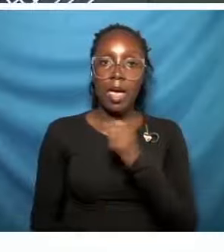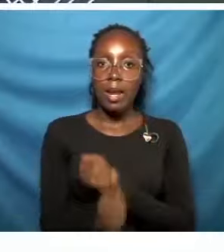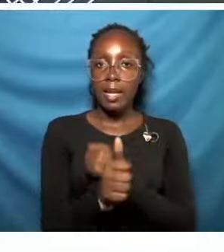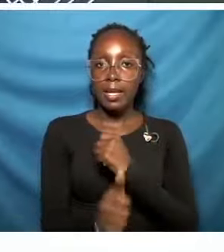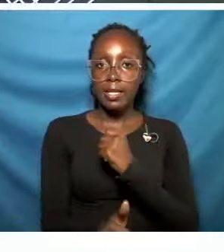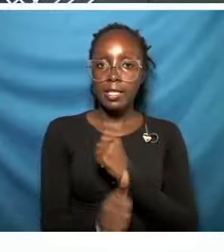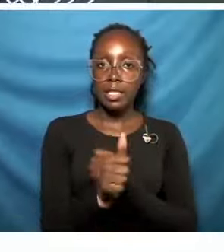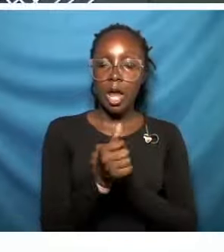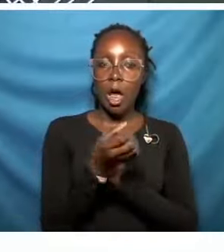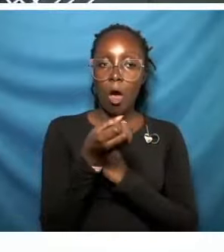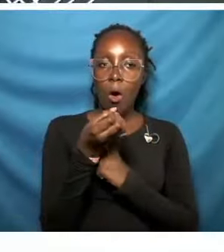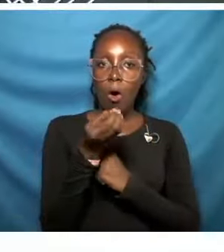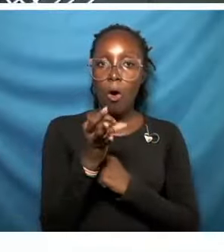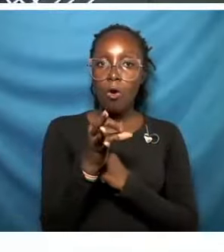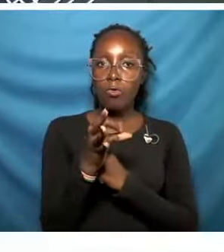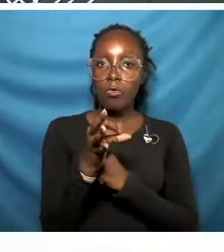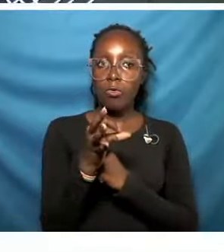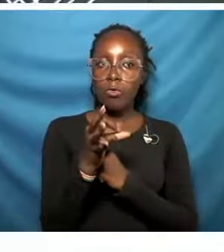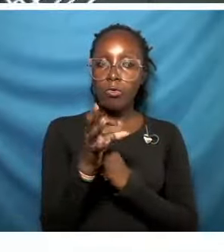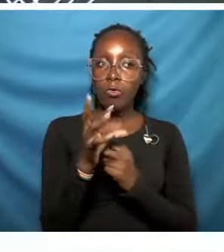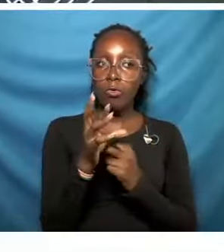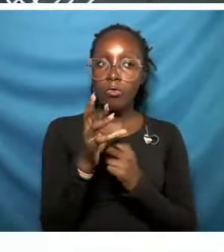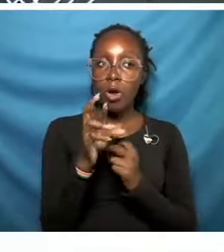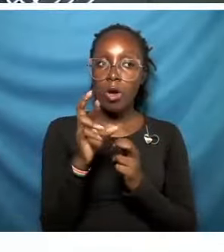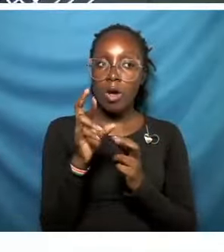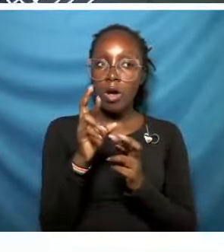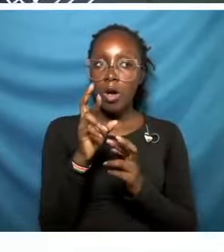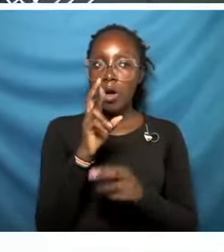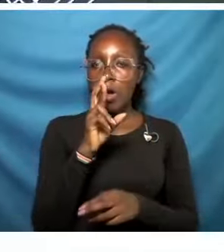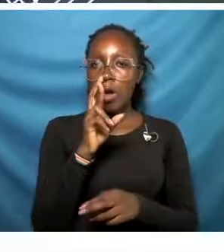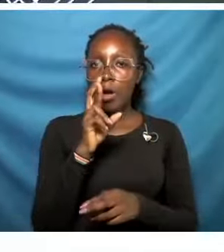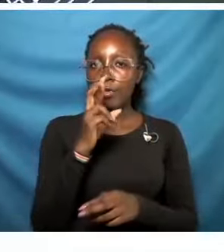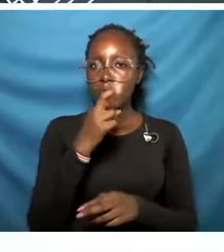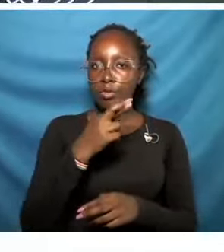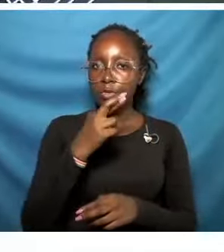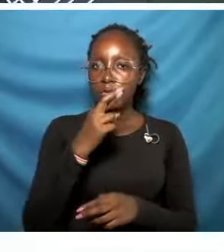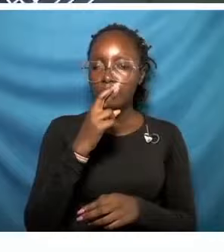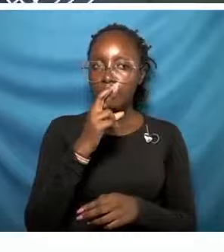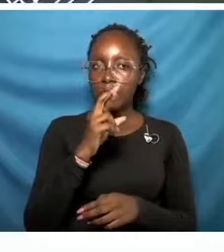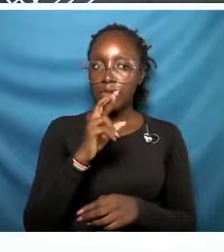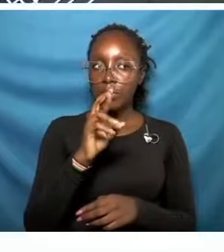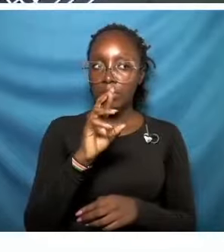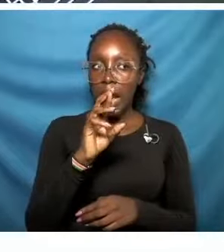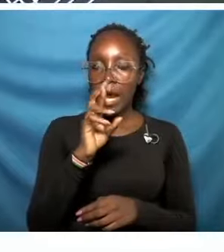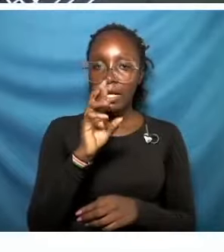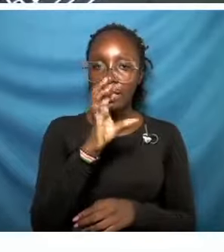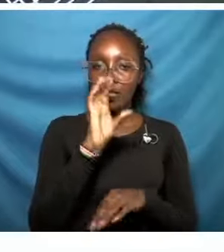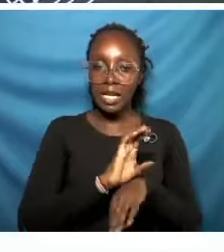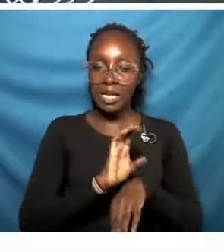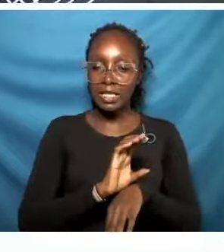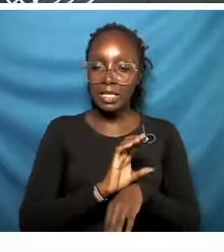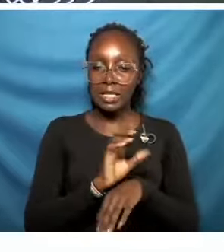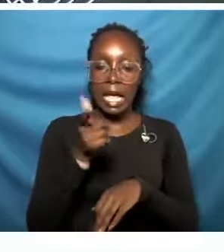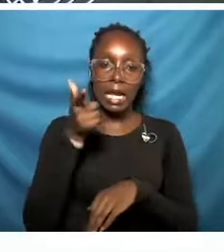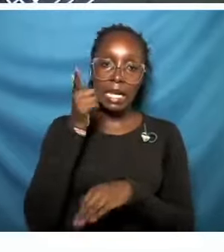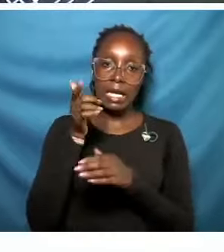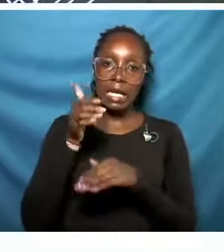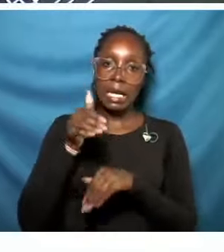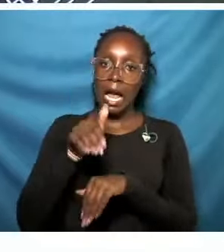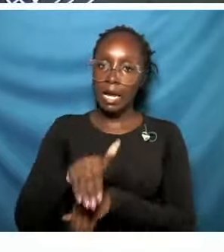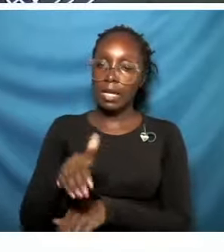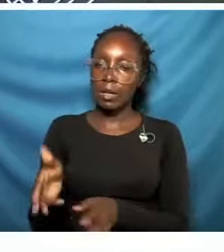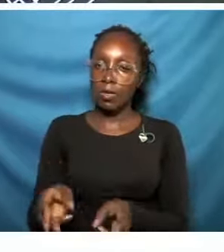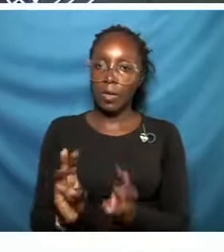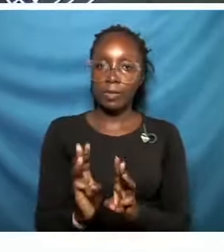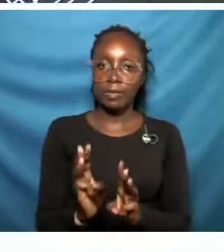of religious legalism. Last week, my good brother Edward Kireti